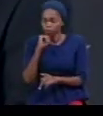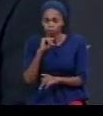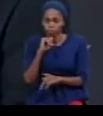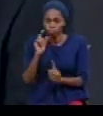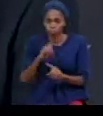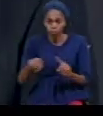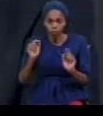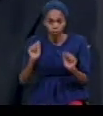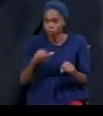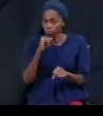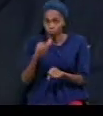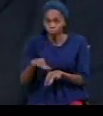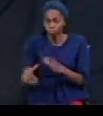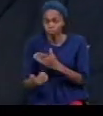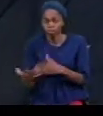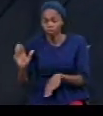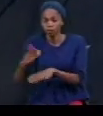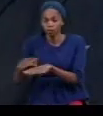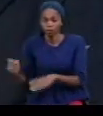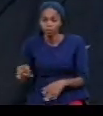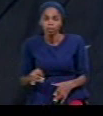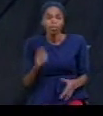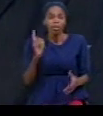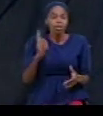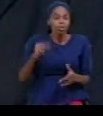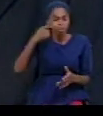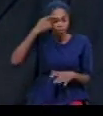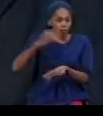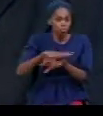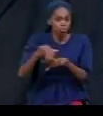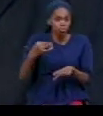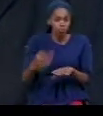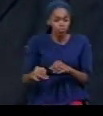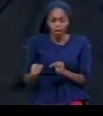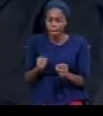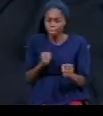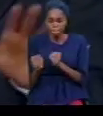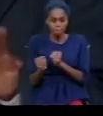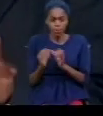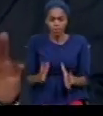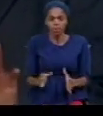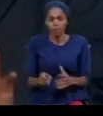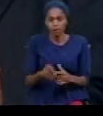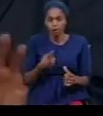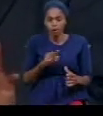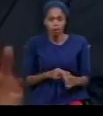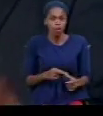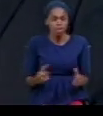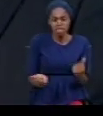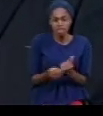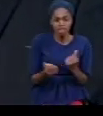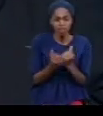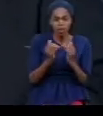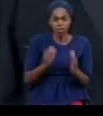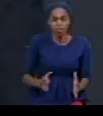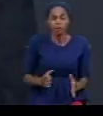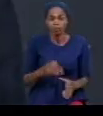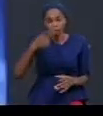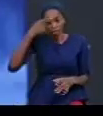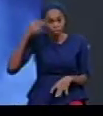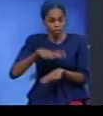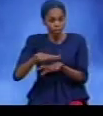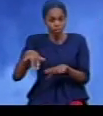The shadow of a wrestler, the shadow of an evil person, the shadow of witches and wizards,